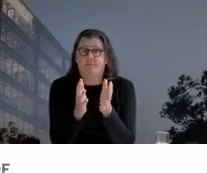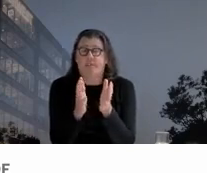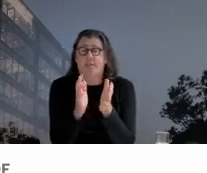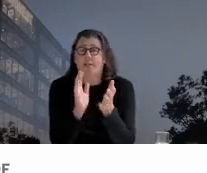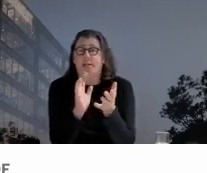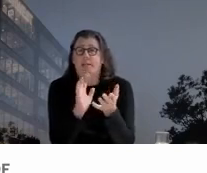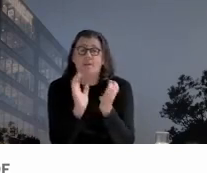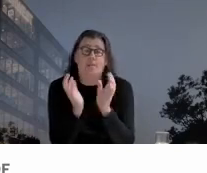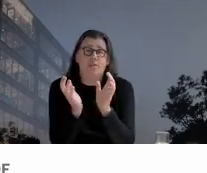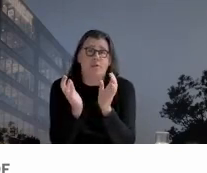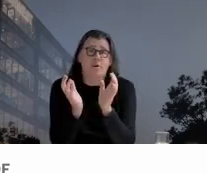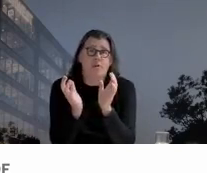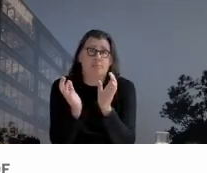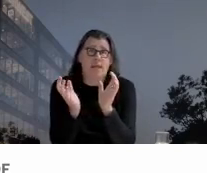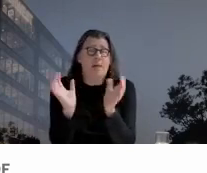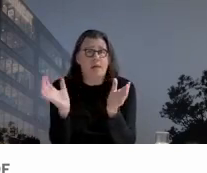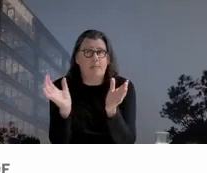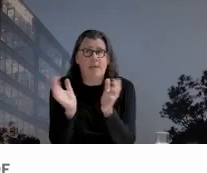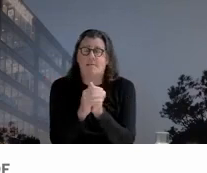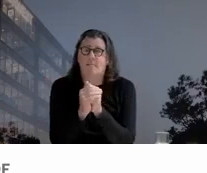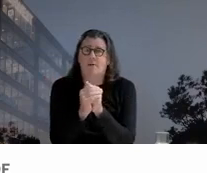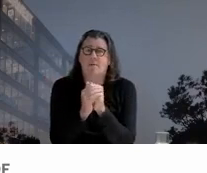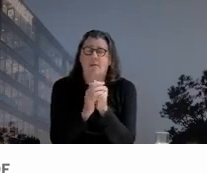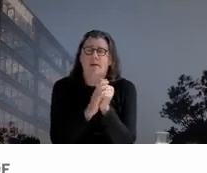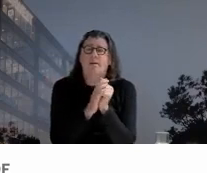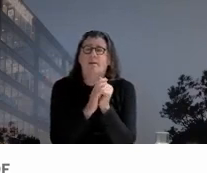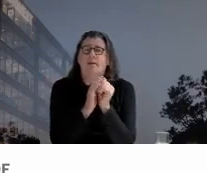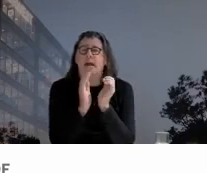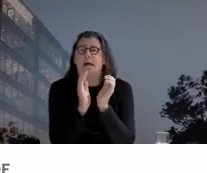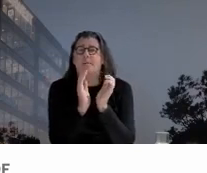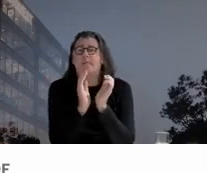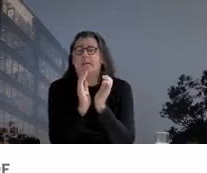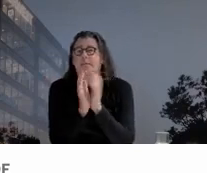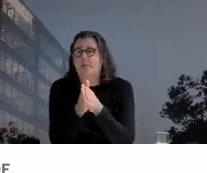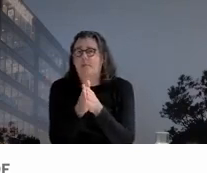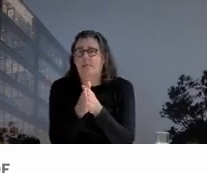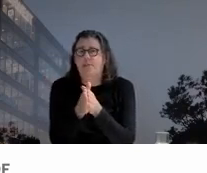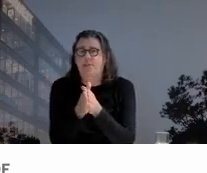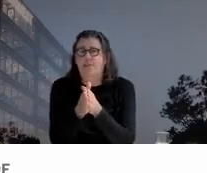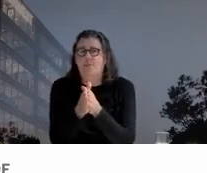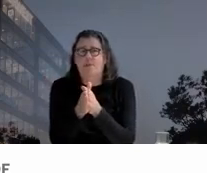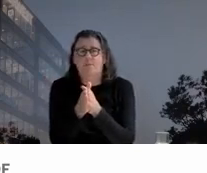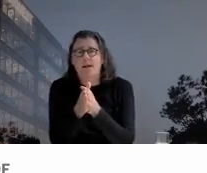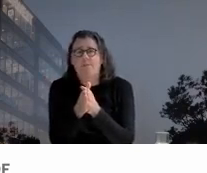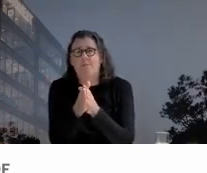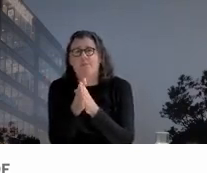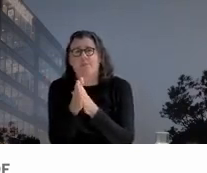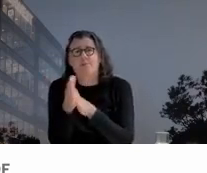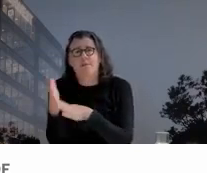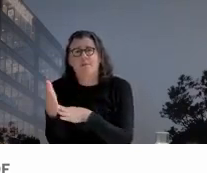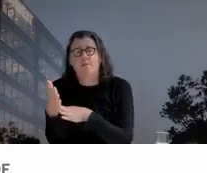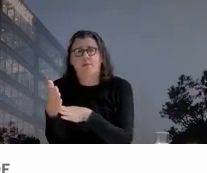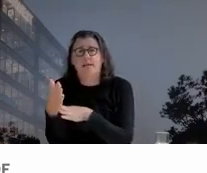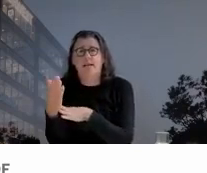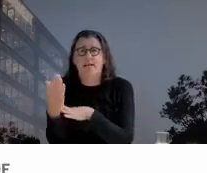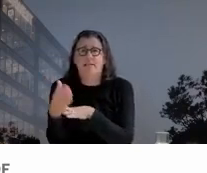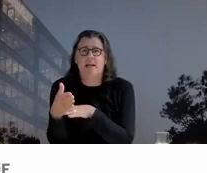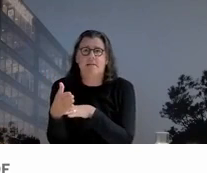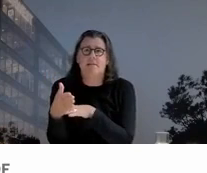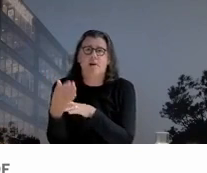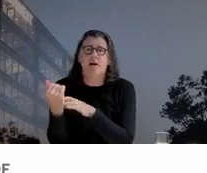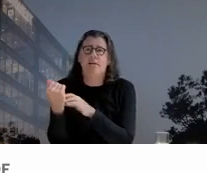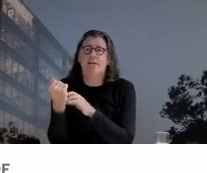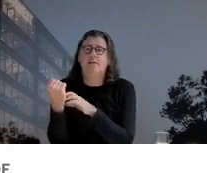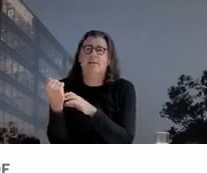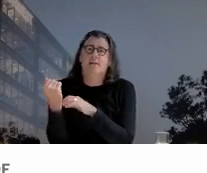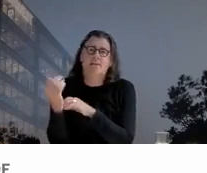CO2. These numbers are all EPIC-based numbers, by the way. A typical DGU with a spandrel, so as soon as we put that next